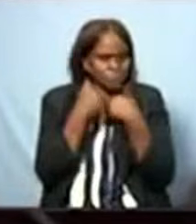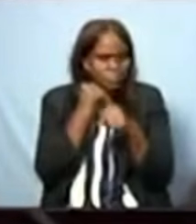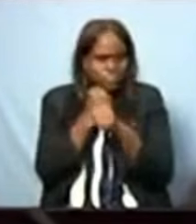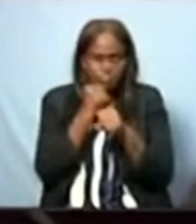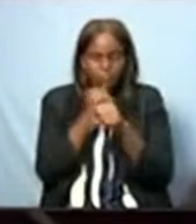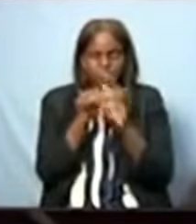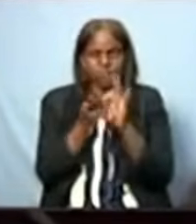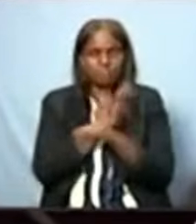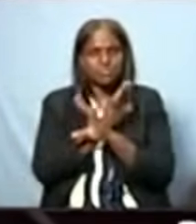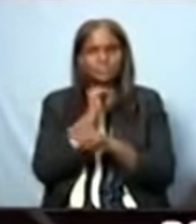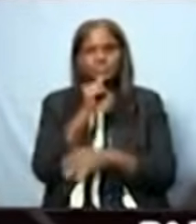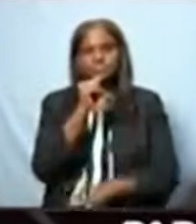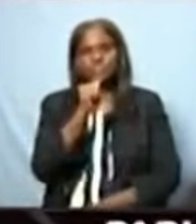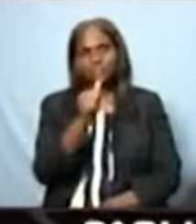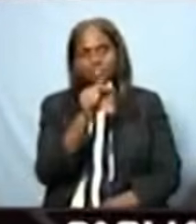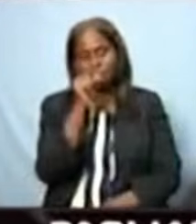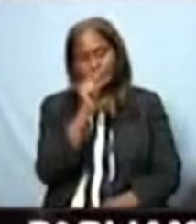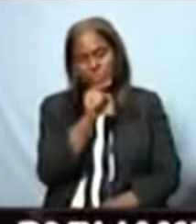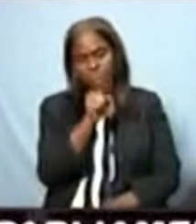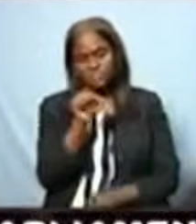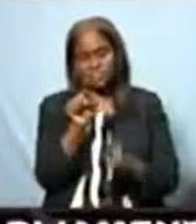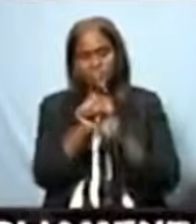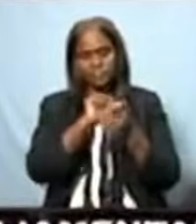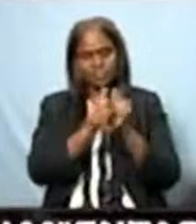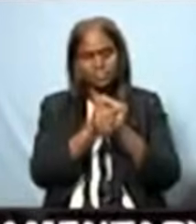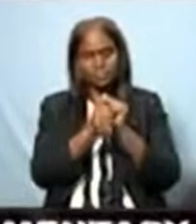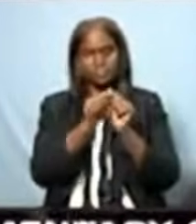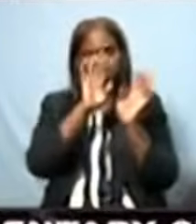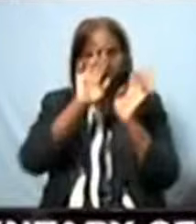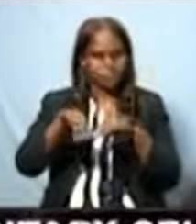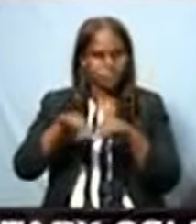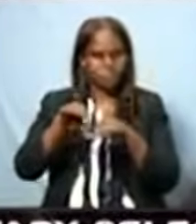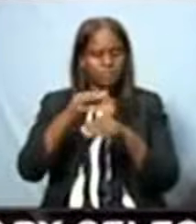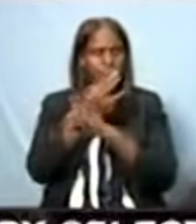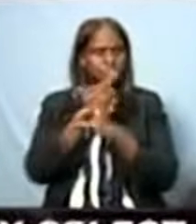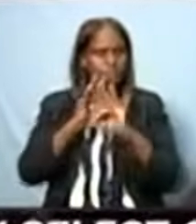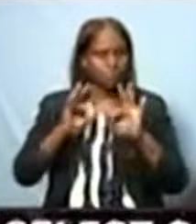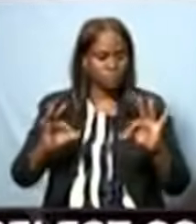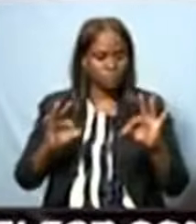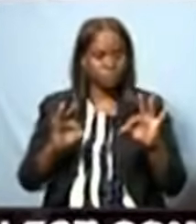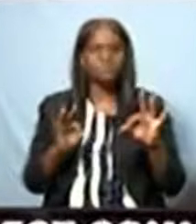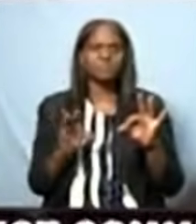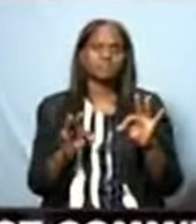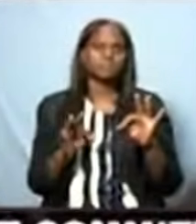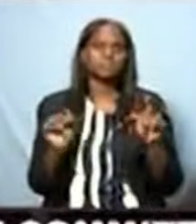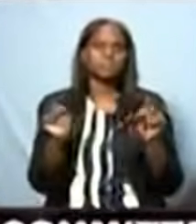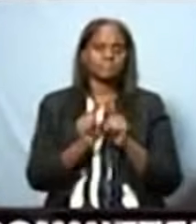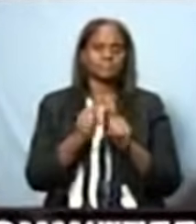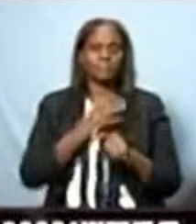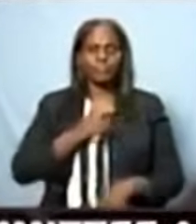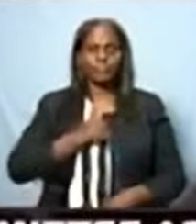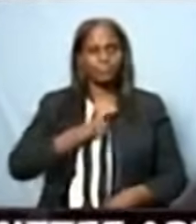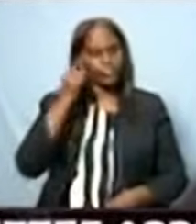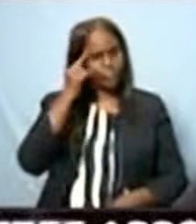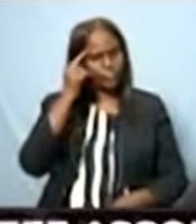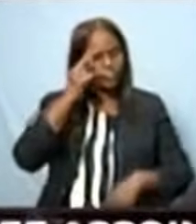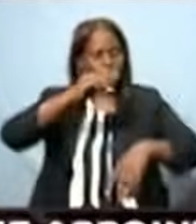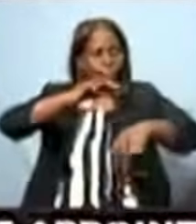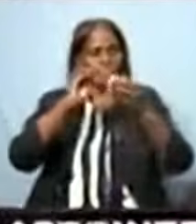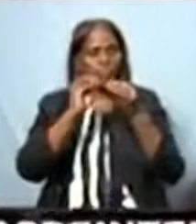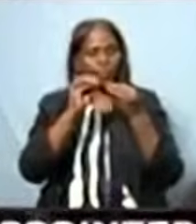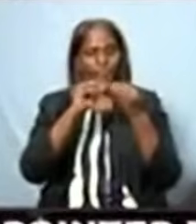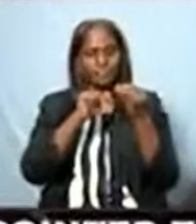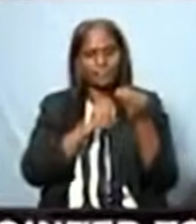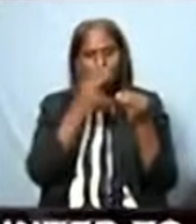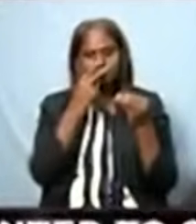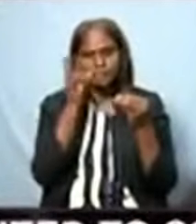Zambia yet. So this particular article knocks out the three, and I think further, when you look